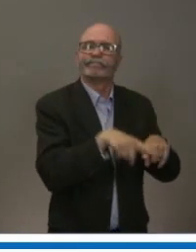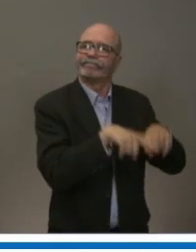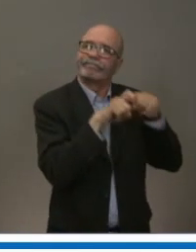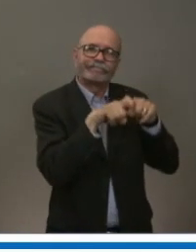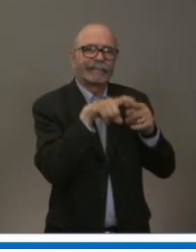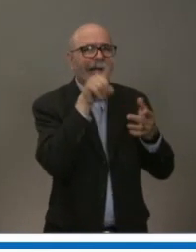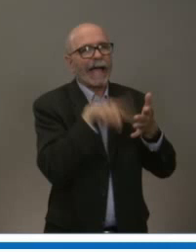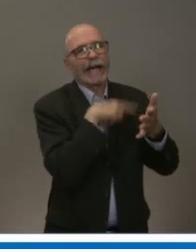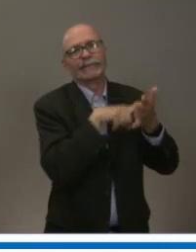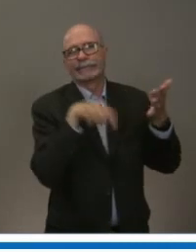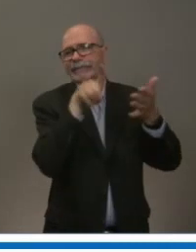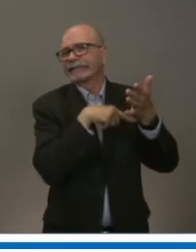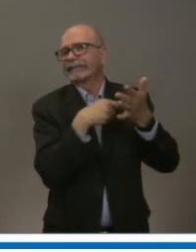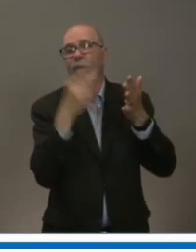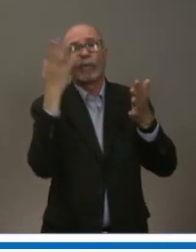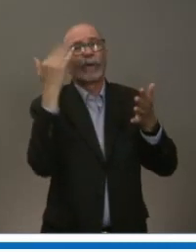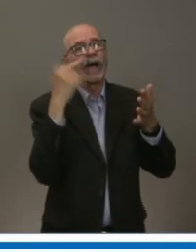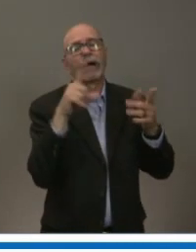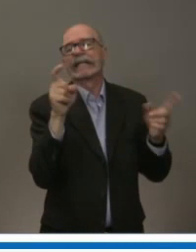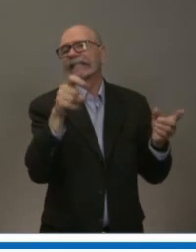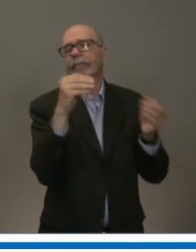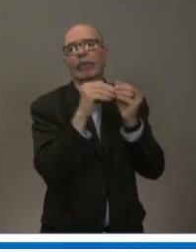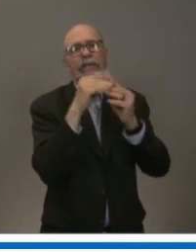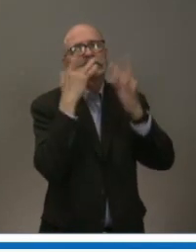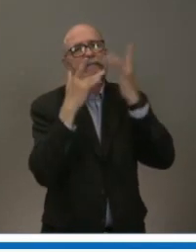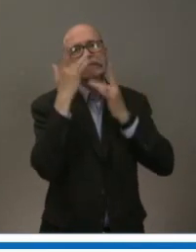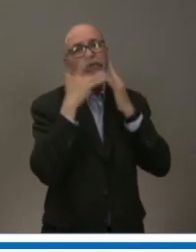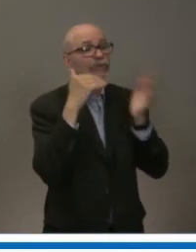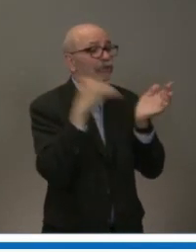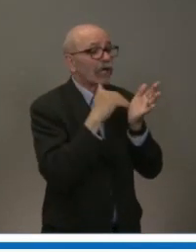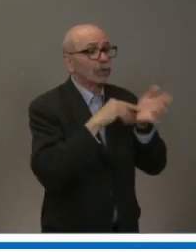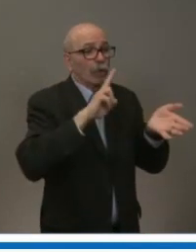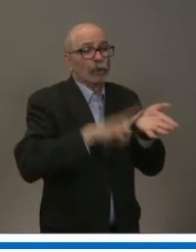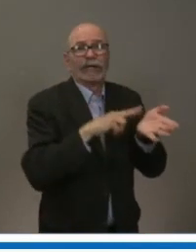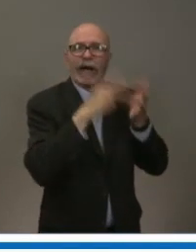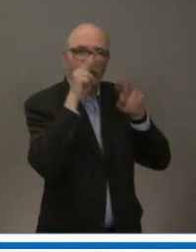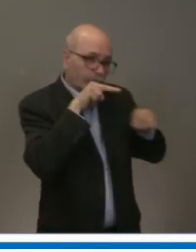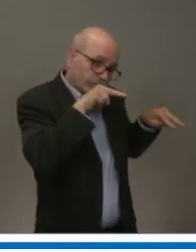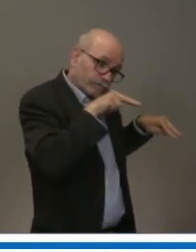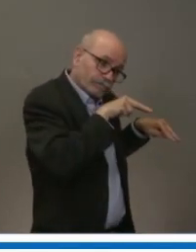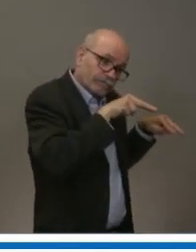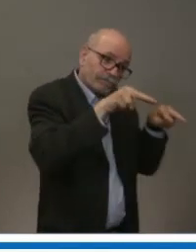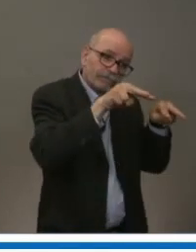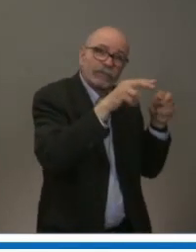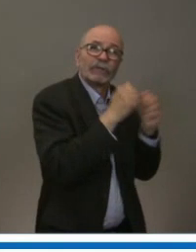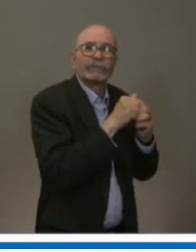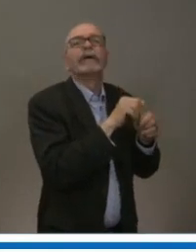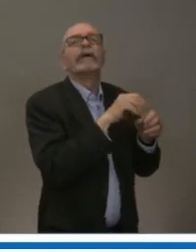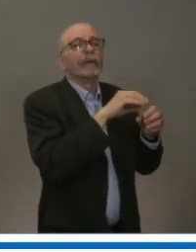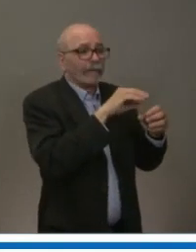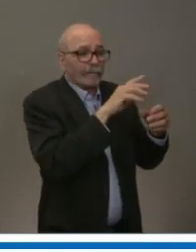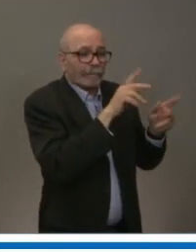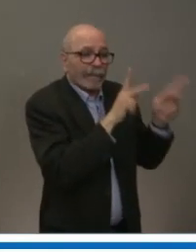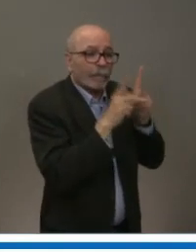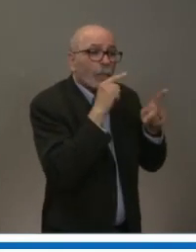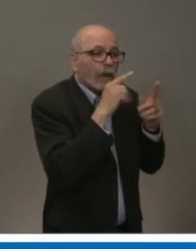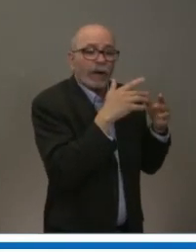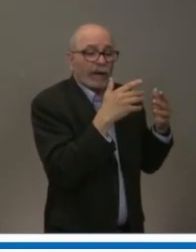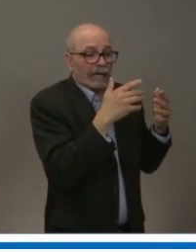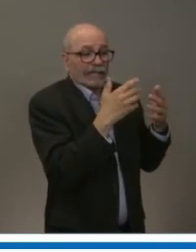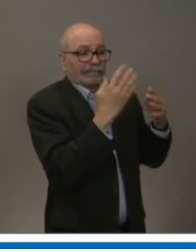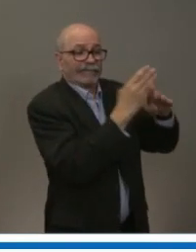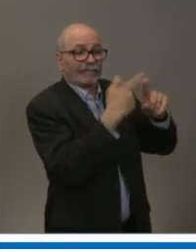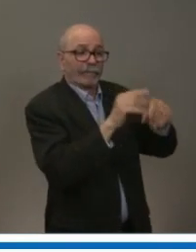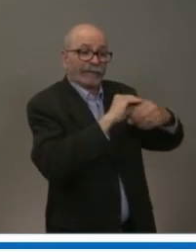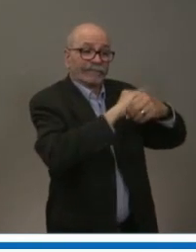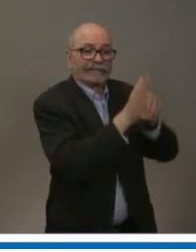as possible on urgent and emergency health issues as well as COVID. Gives us a bit more flexibility, anticipating that there are